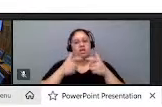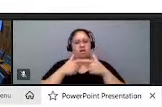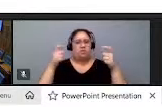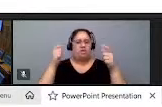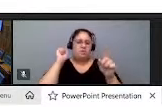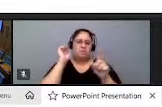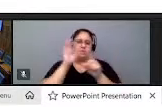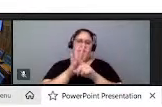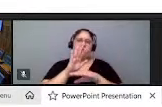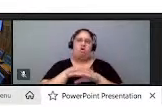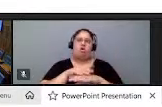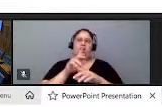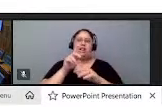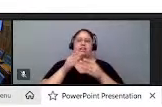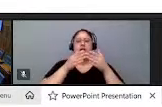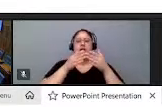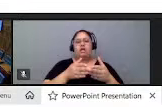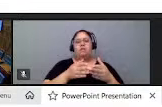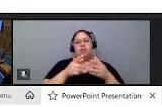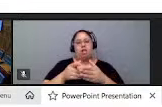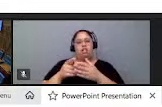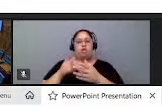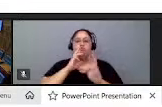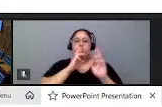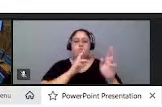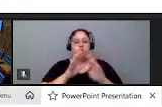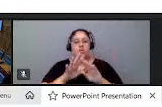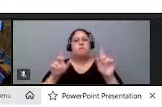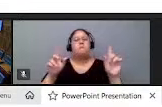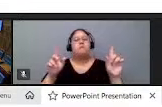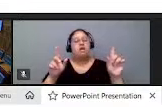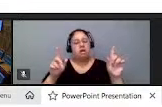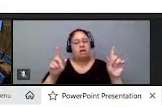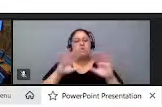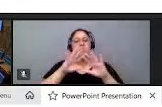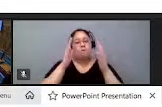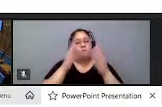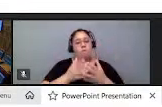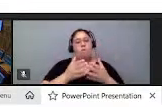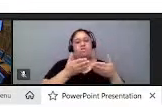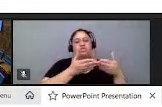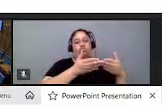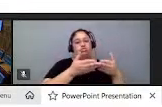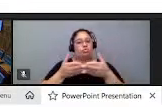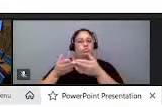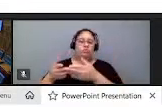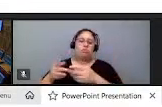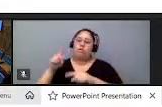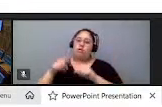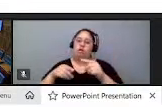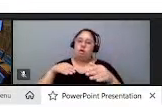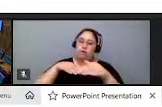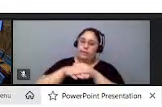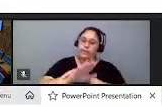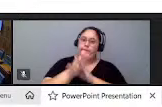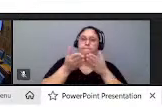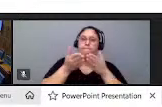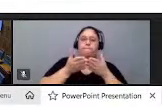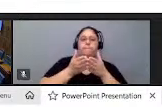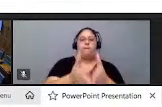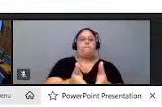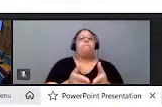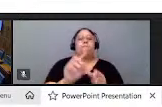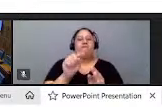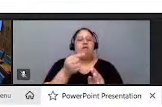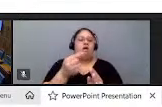terminal and on our port at large but more so over all vessels that are not able to dock um do